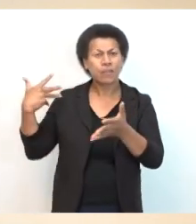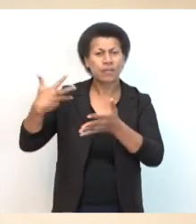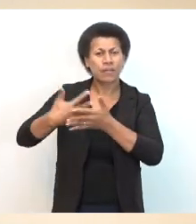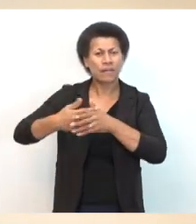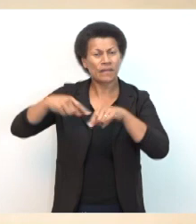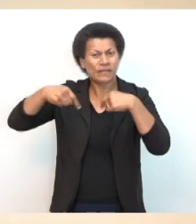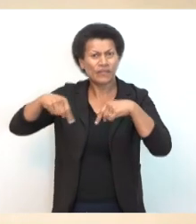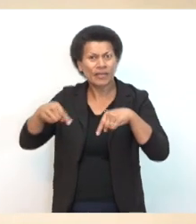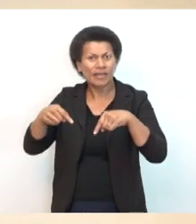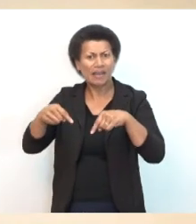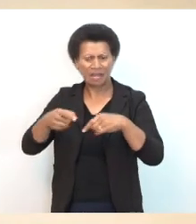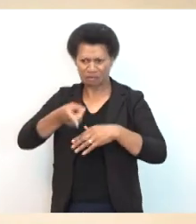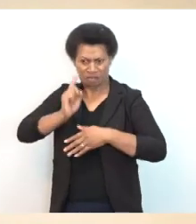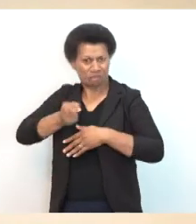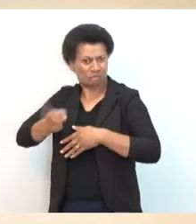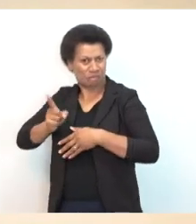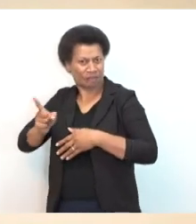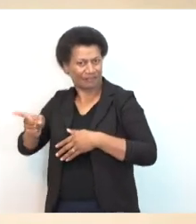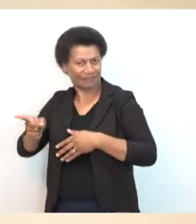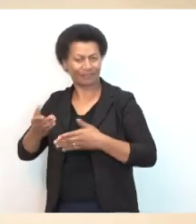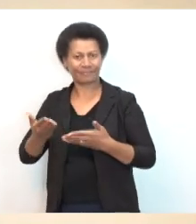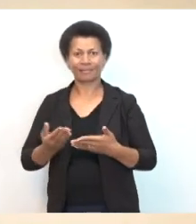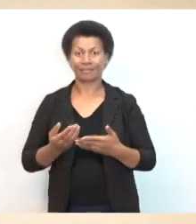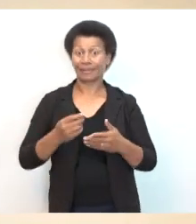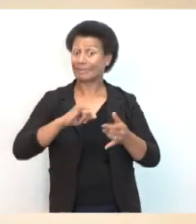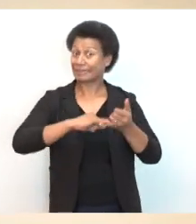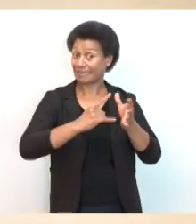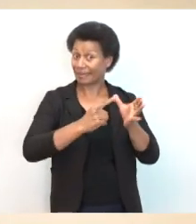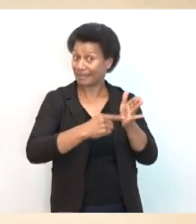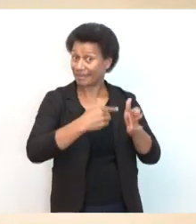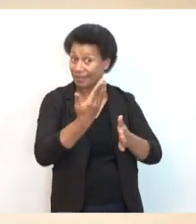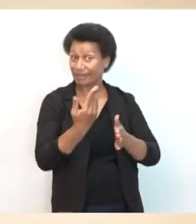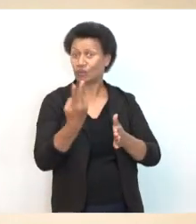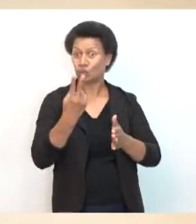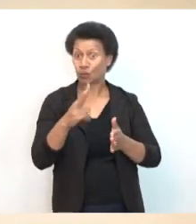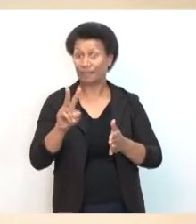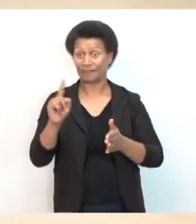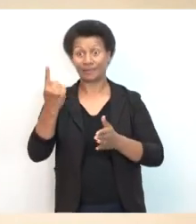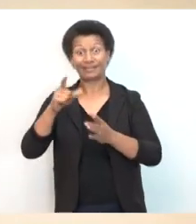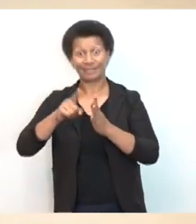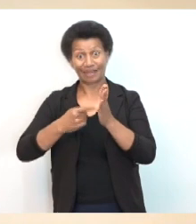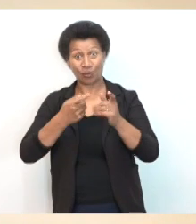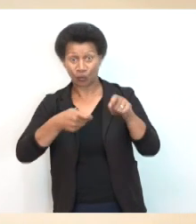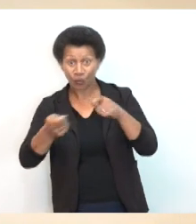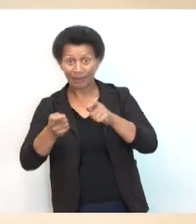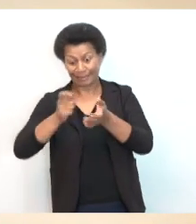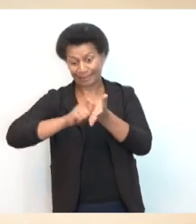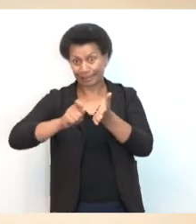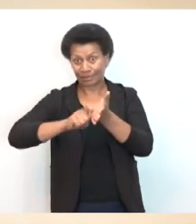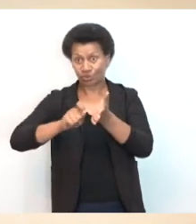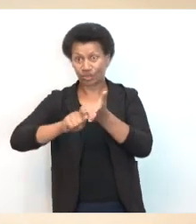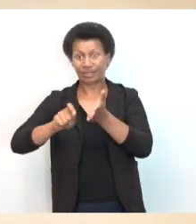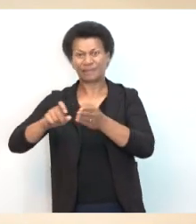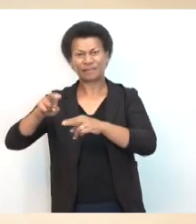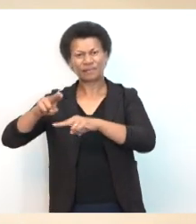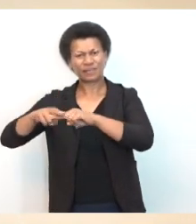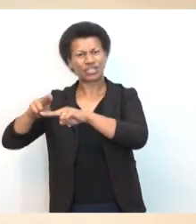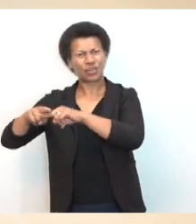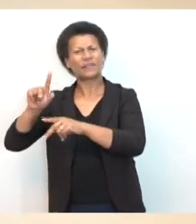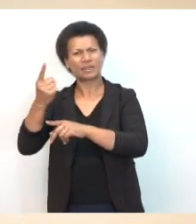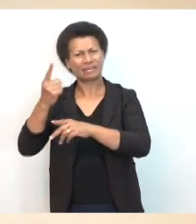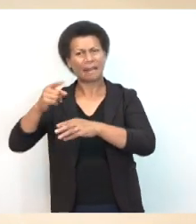and dictatorship. On Saturday, 21st January, the Secretary General of the FijiFirst Party, Mr. Kayum, held a